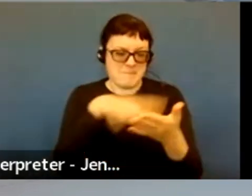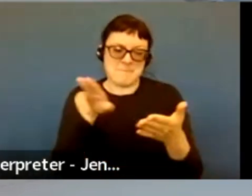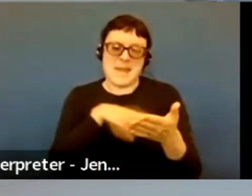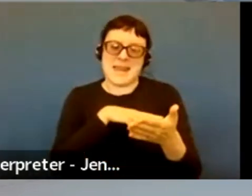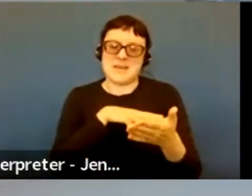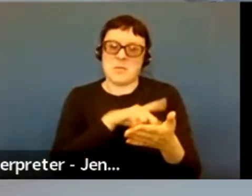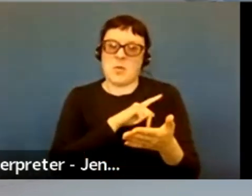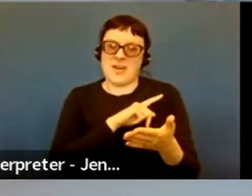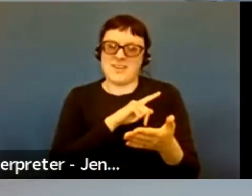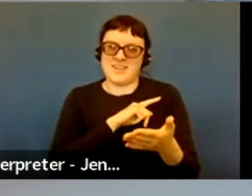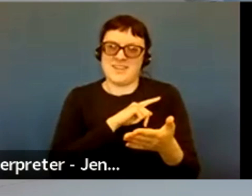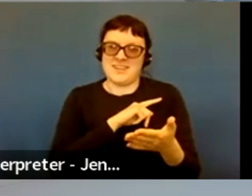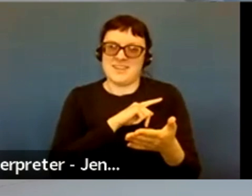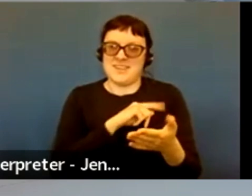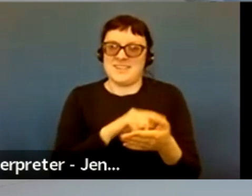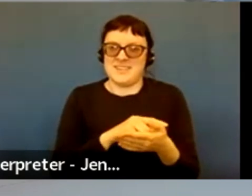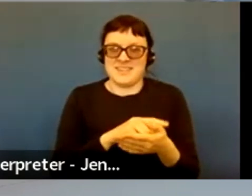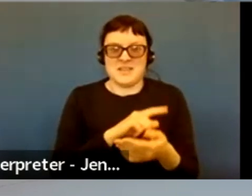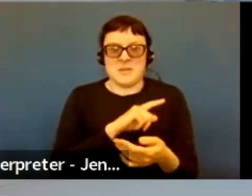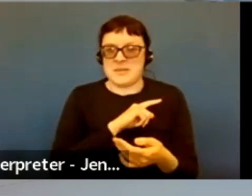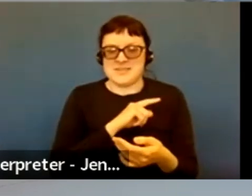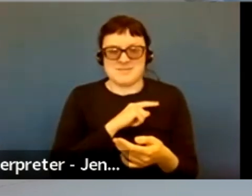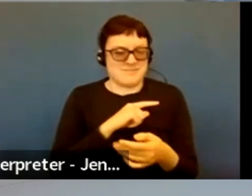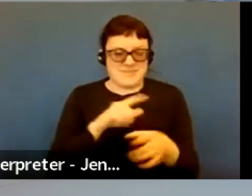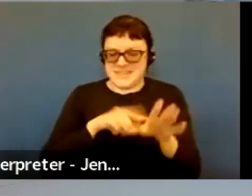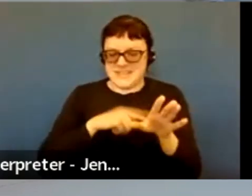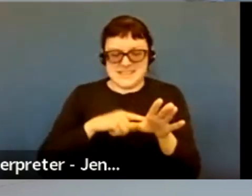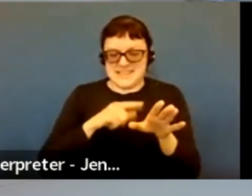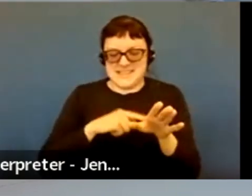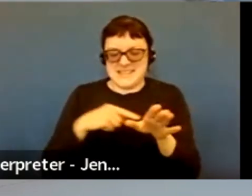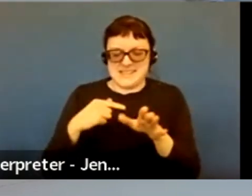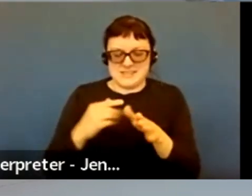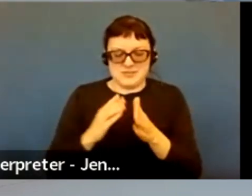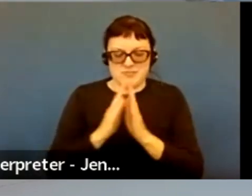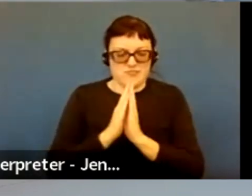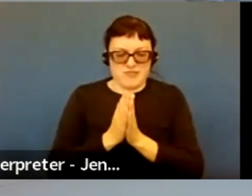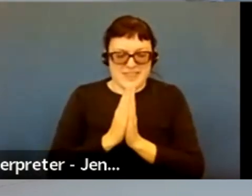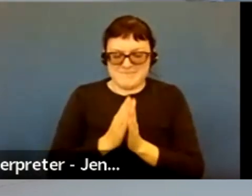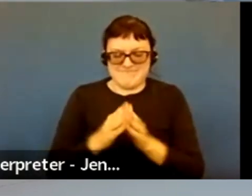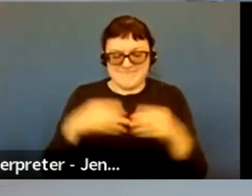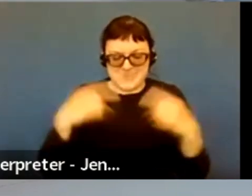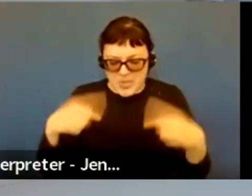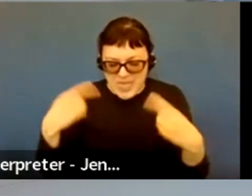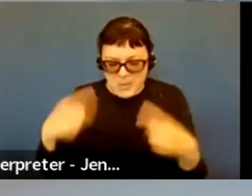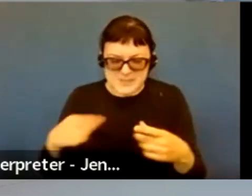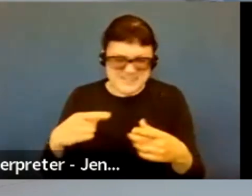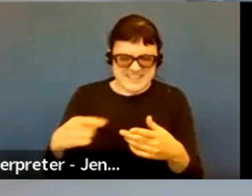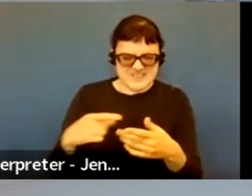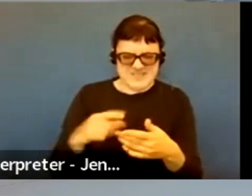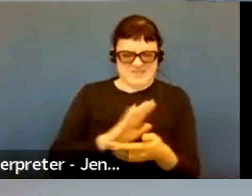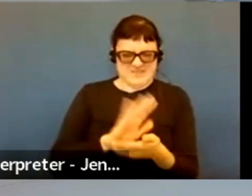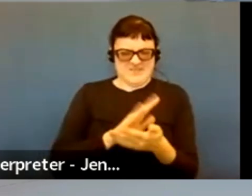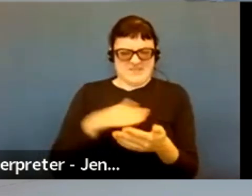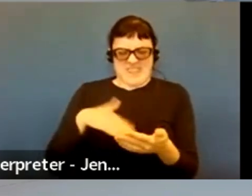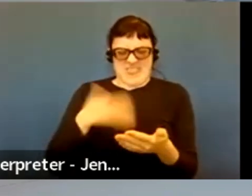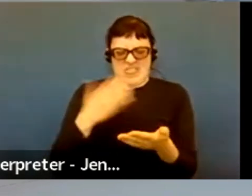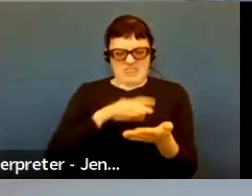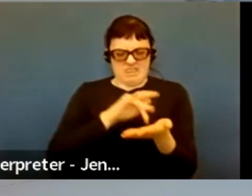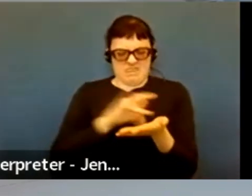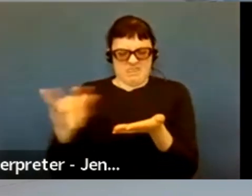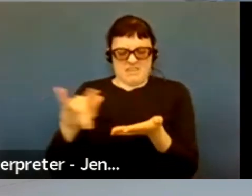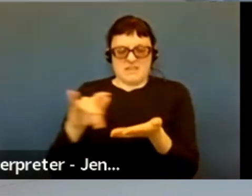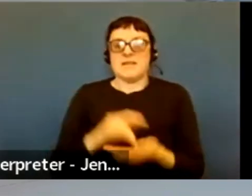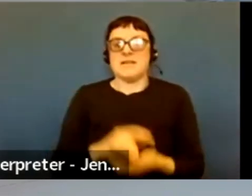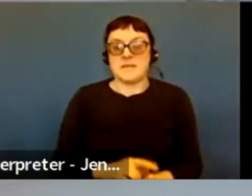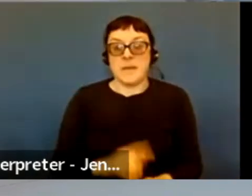of course, the centuries of religious wars and cleansings that went on.